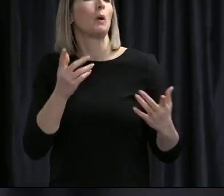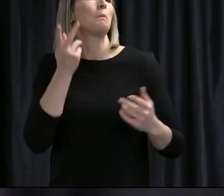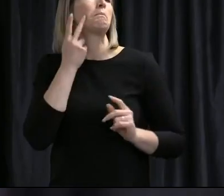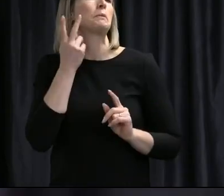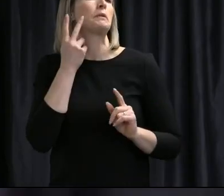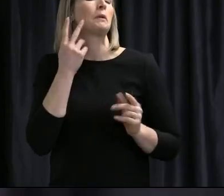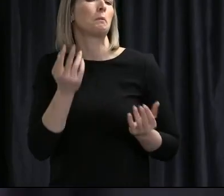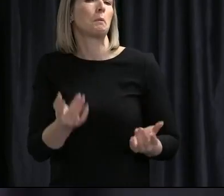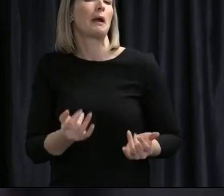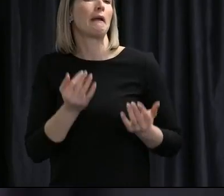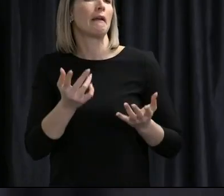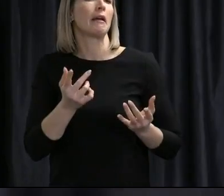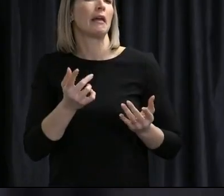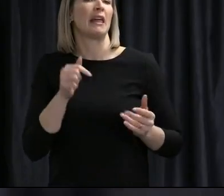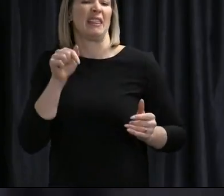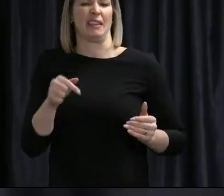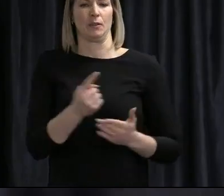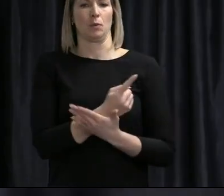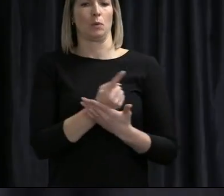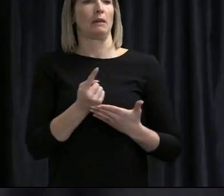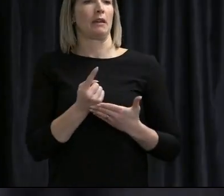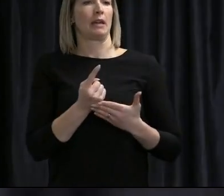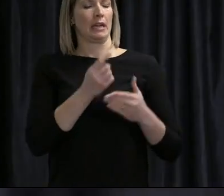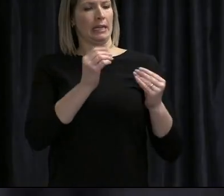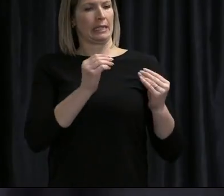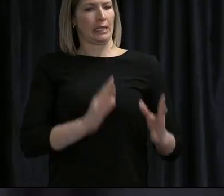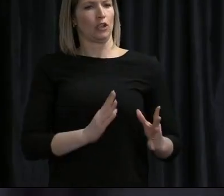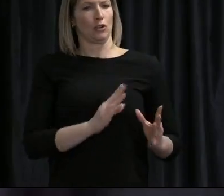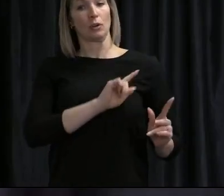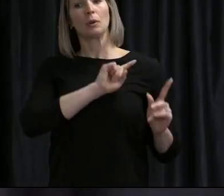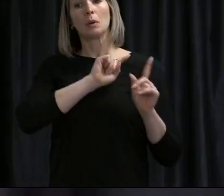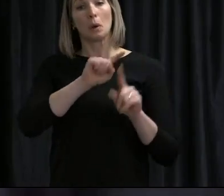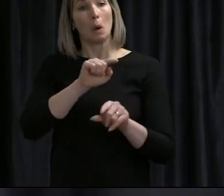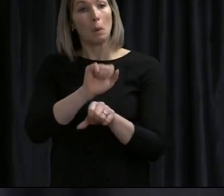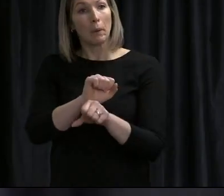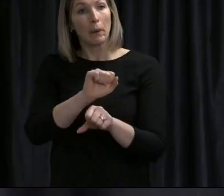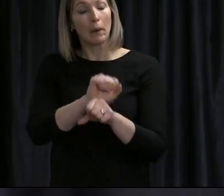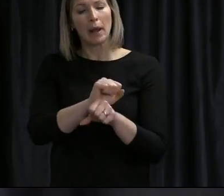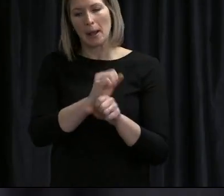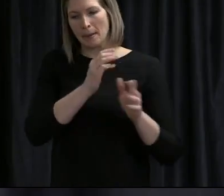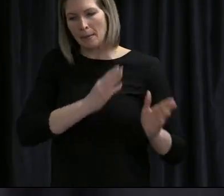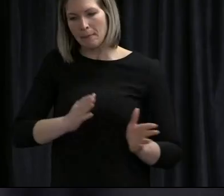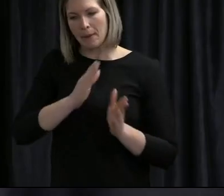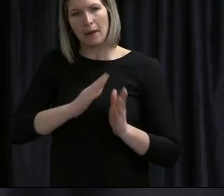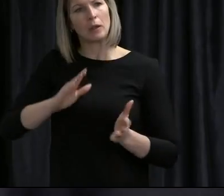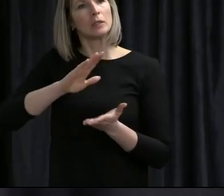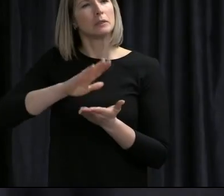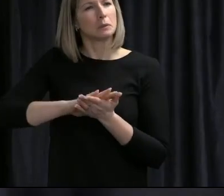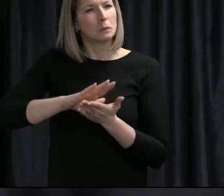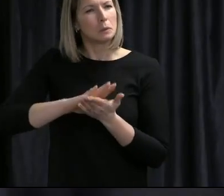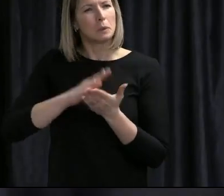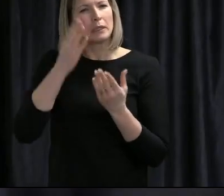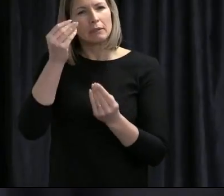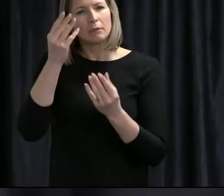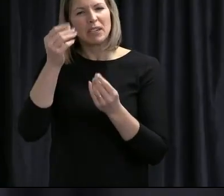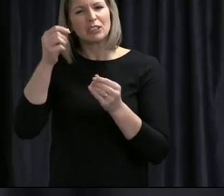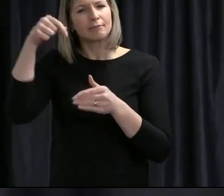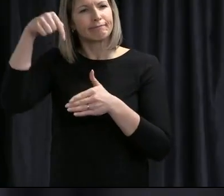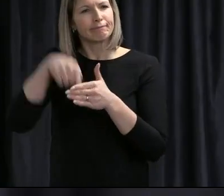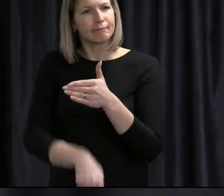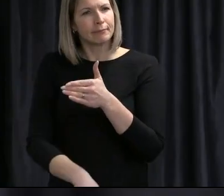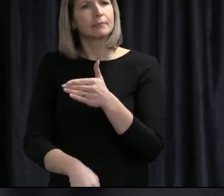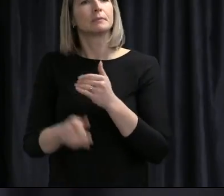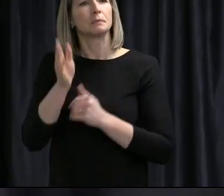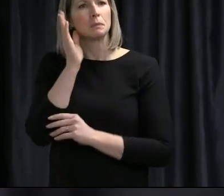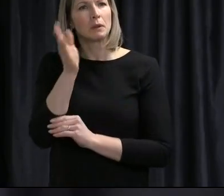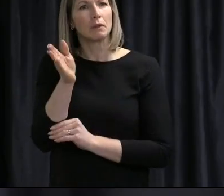week. This will allow teachers to prepare materials to be sent home to students in the short term. There is